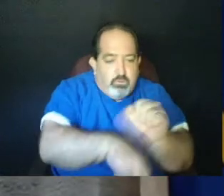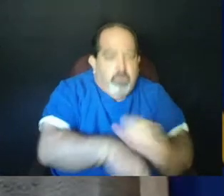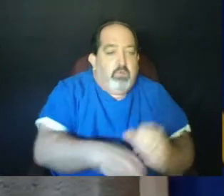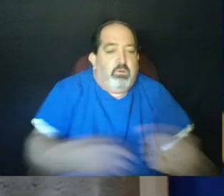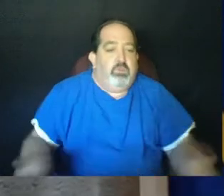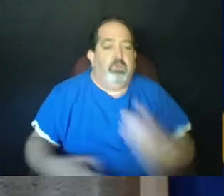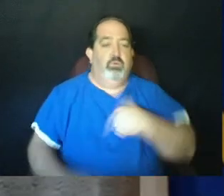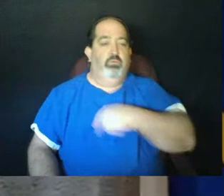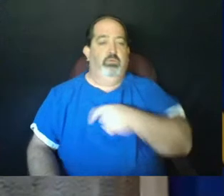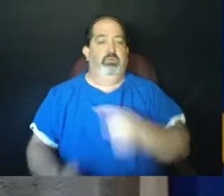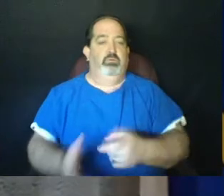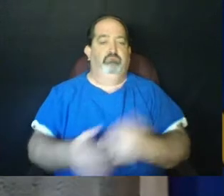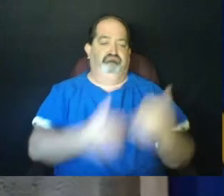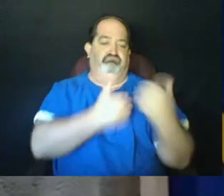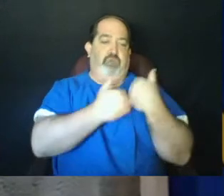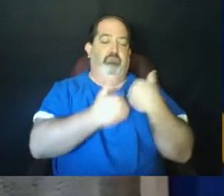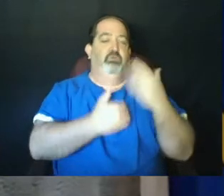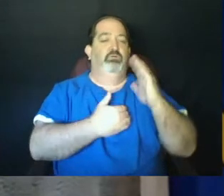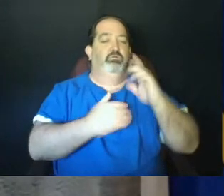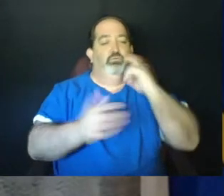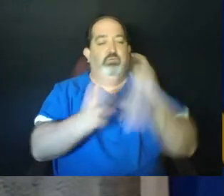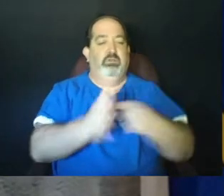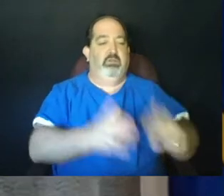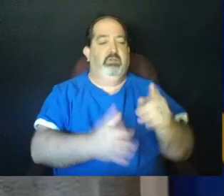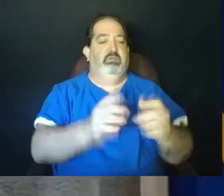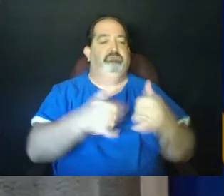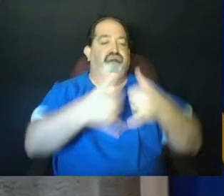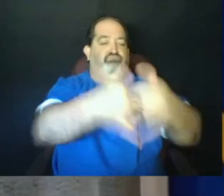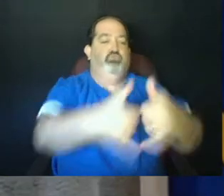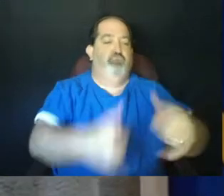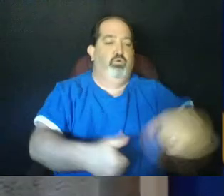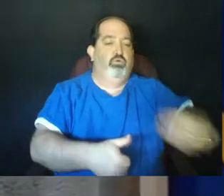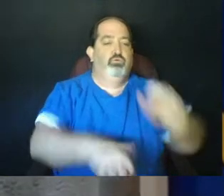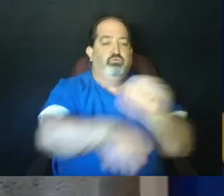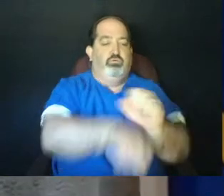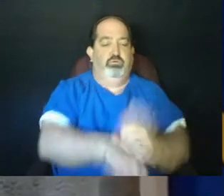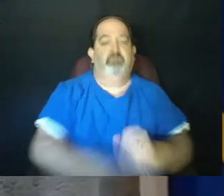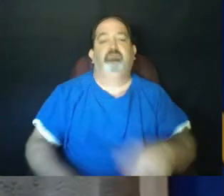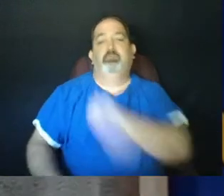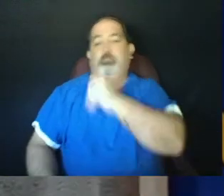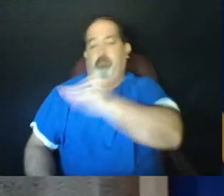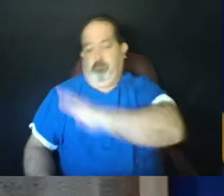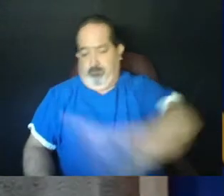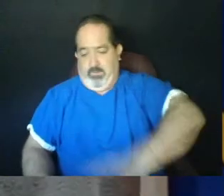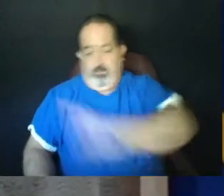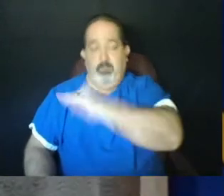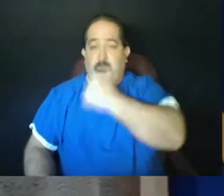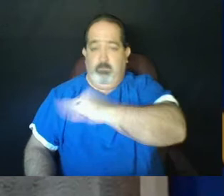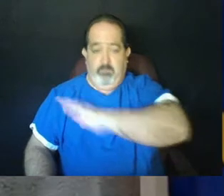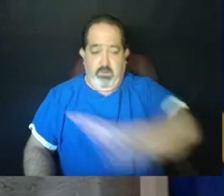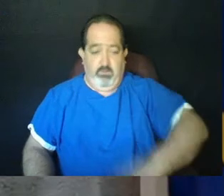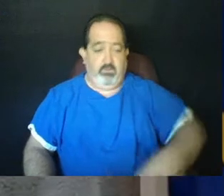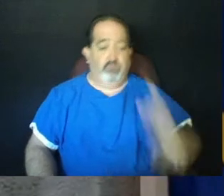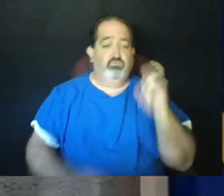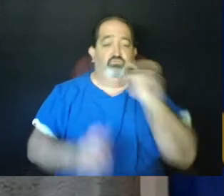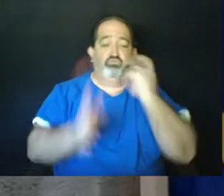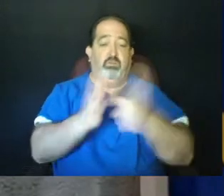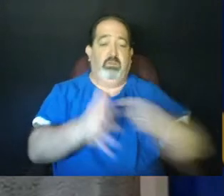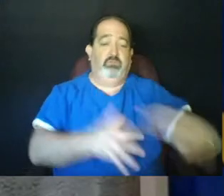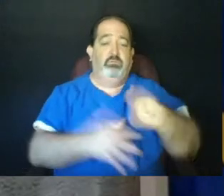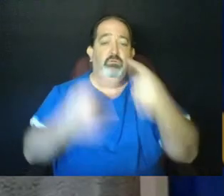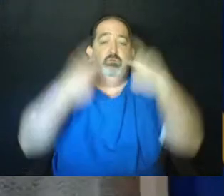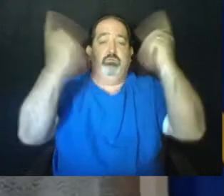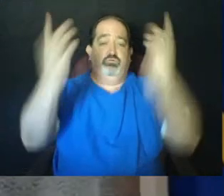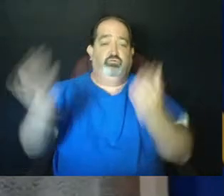to recognize and reward those works of merit. Their Excellencies are pleased to award their worthy subjects who have accomplished great service